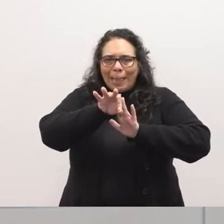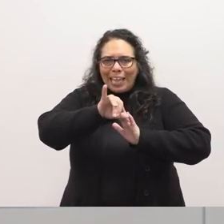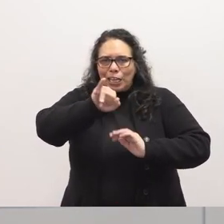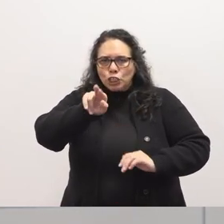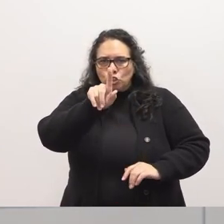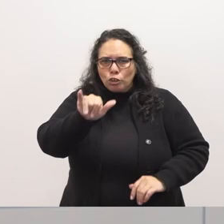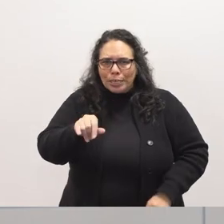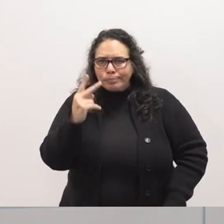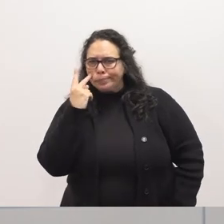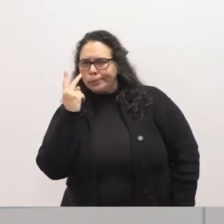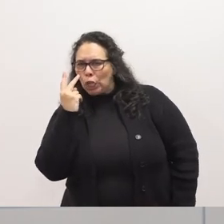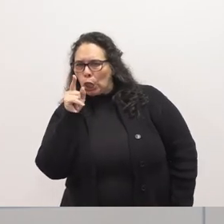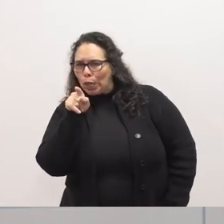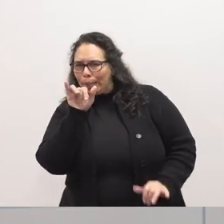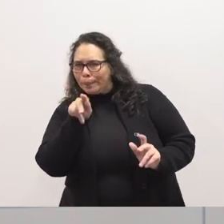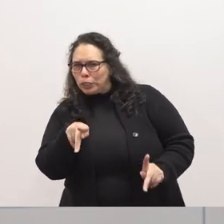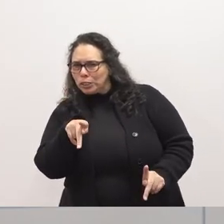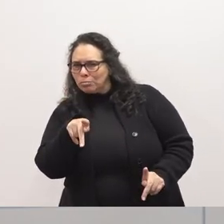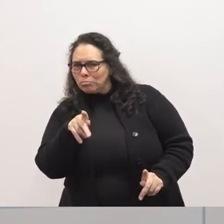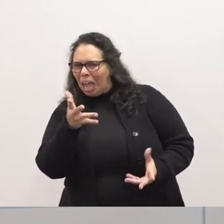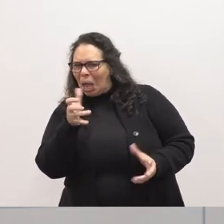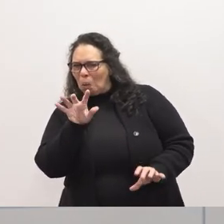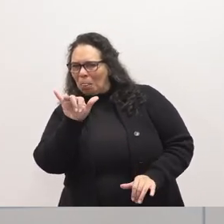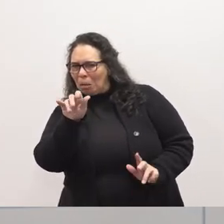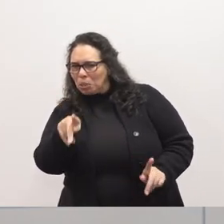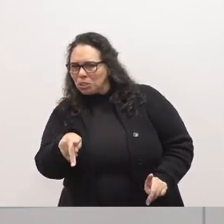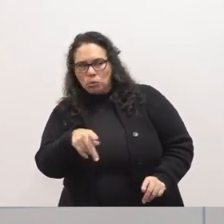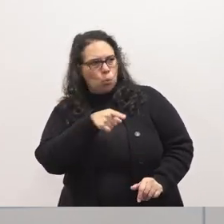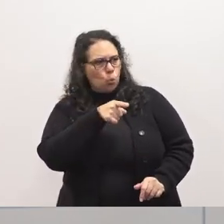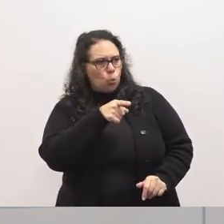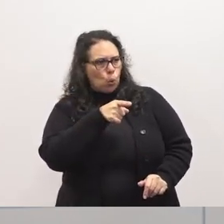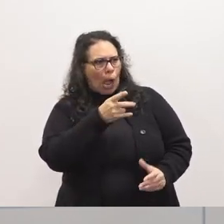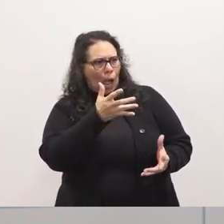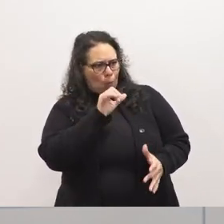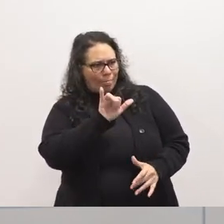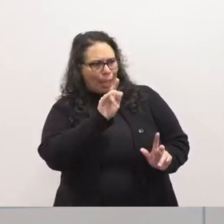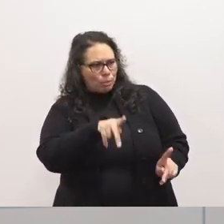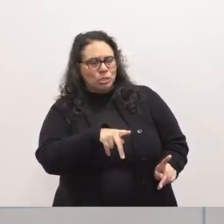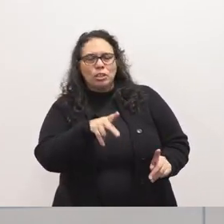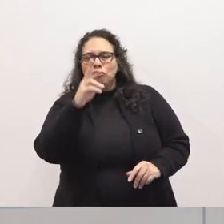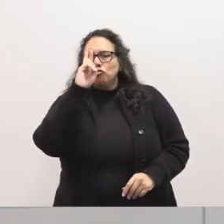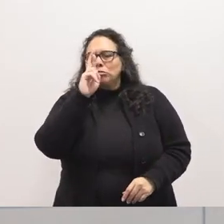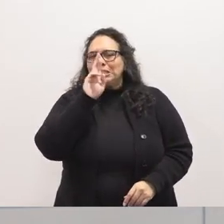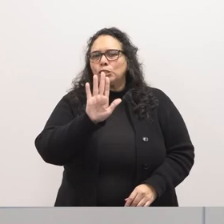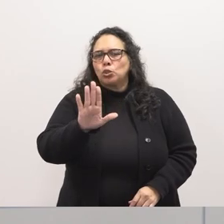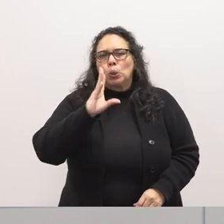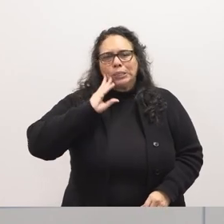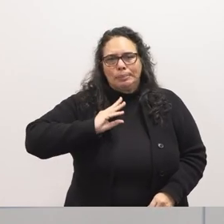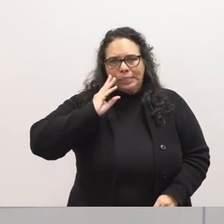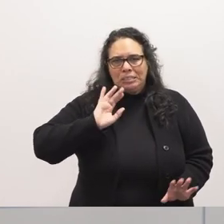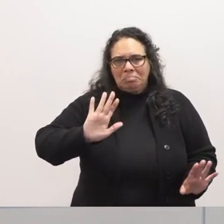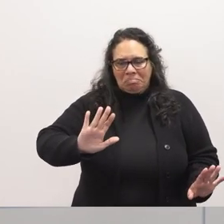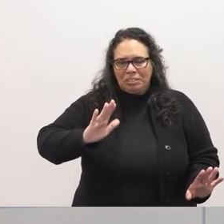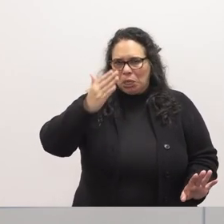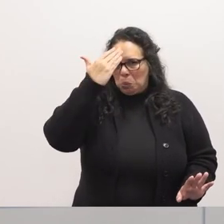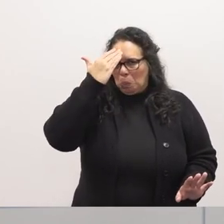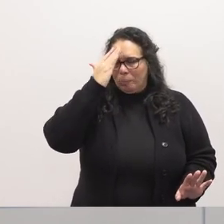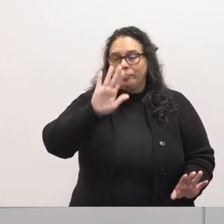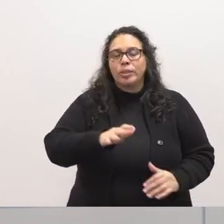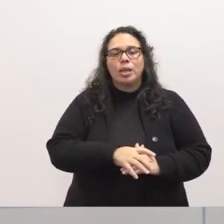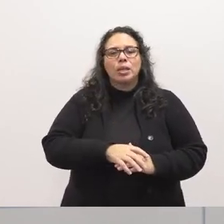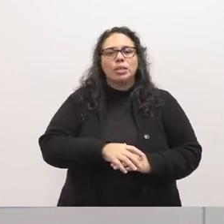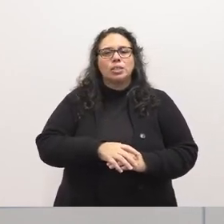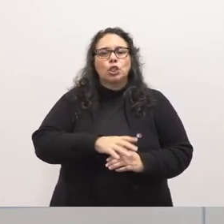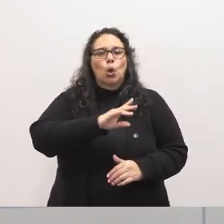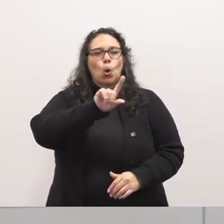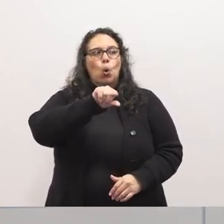don't want that juror, or I want that juror for reasons that you know based on your experience. So I want to talk a little bit